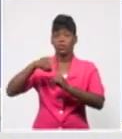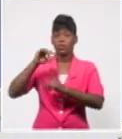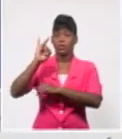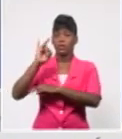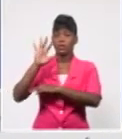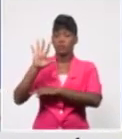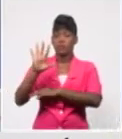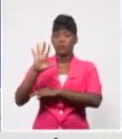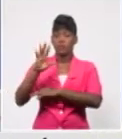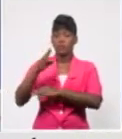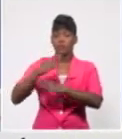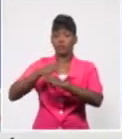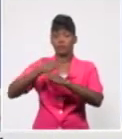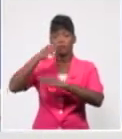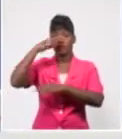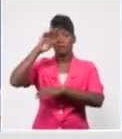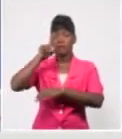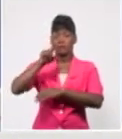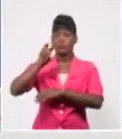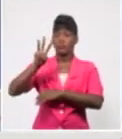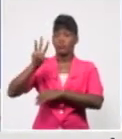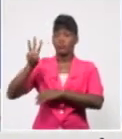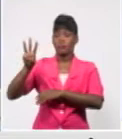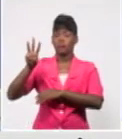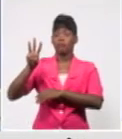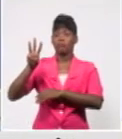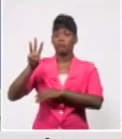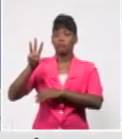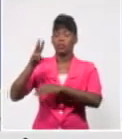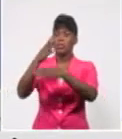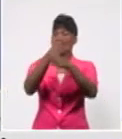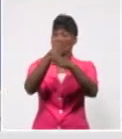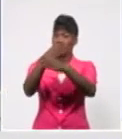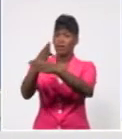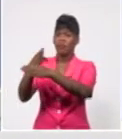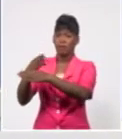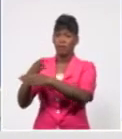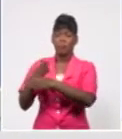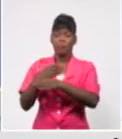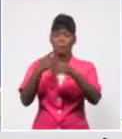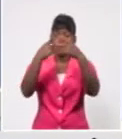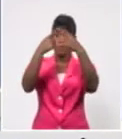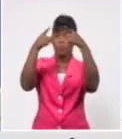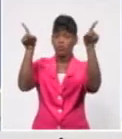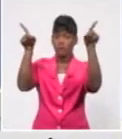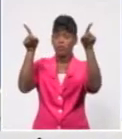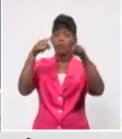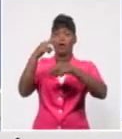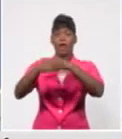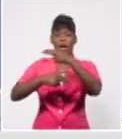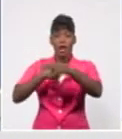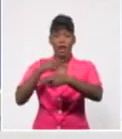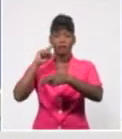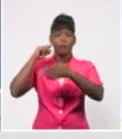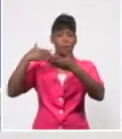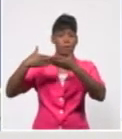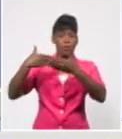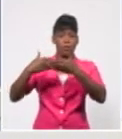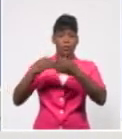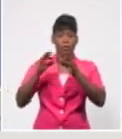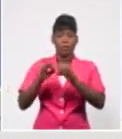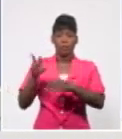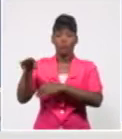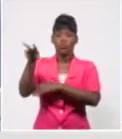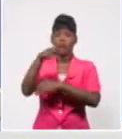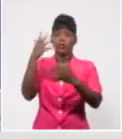89.8% of all diagnosed cases in Cuba have been confirmed case contacts. The source of infection linked to 11 patients is